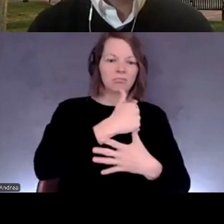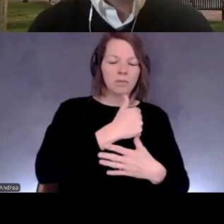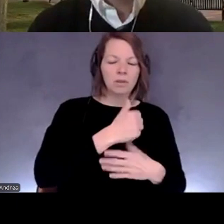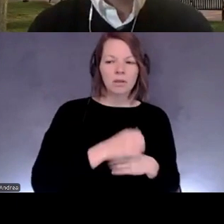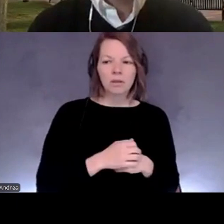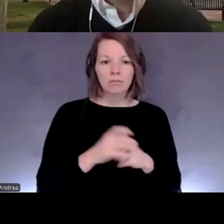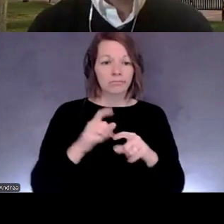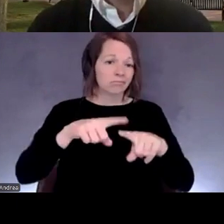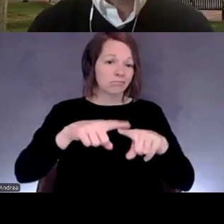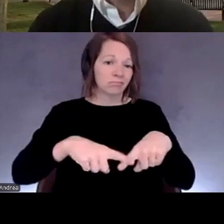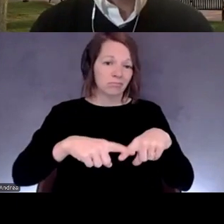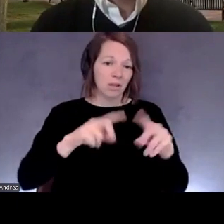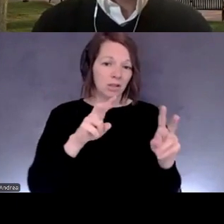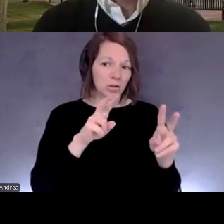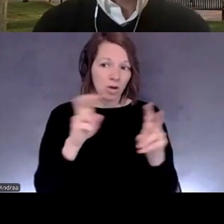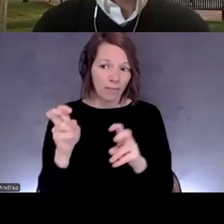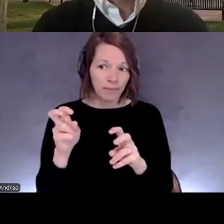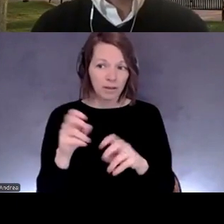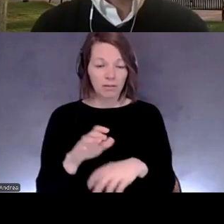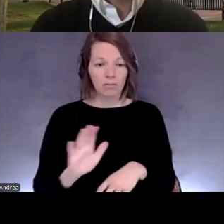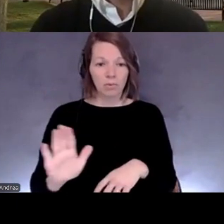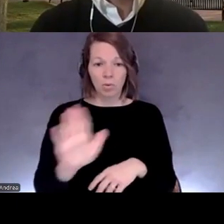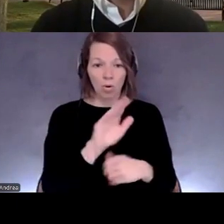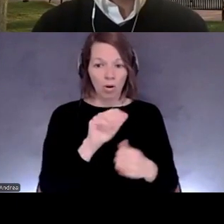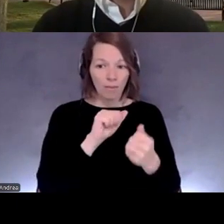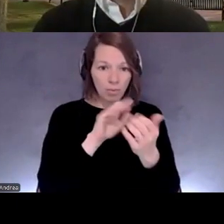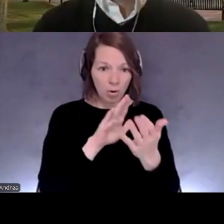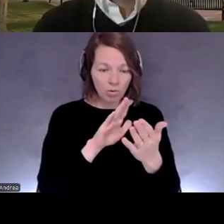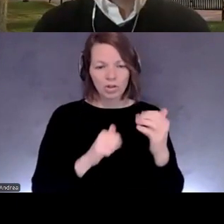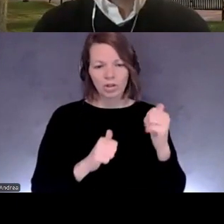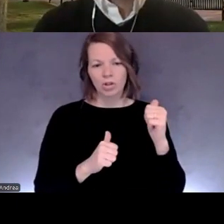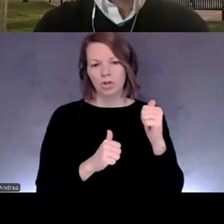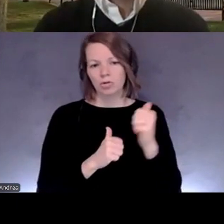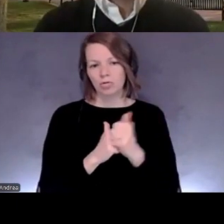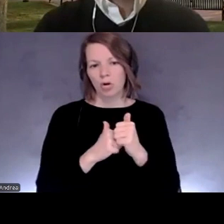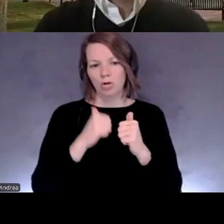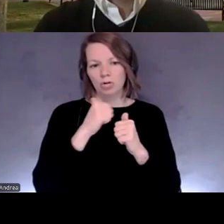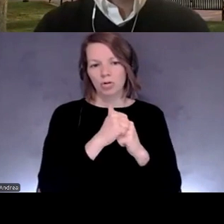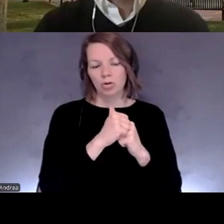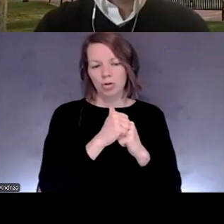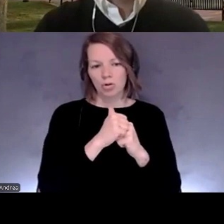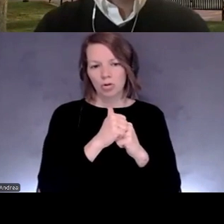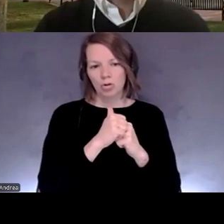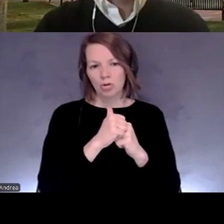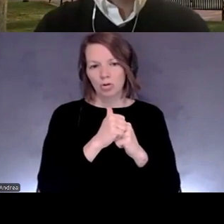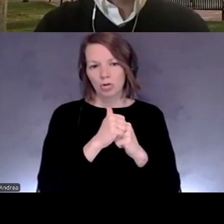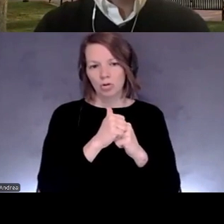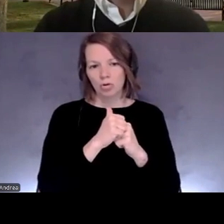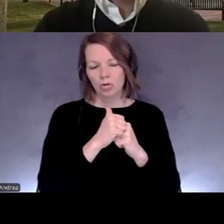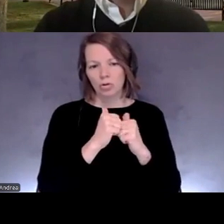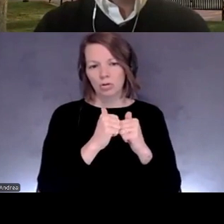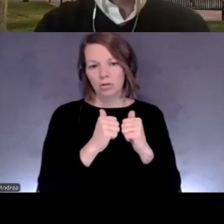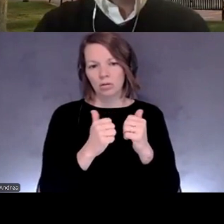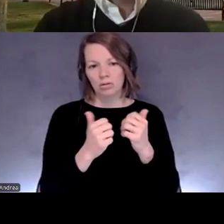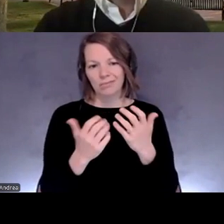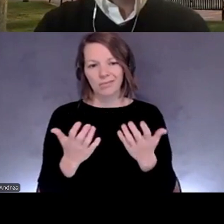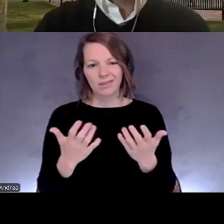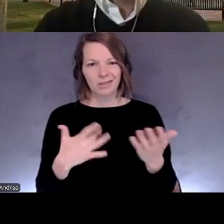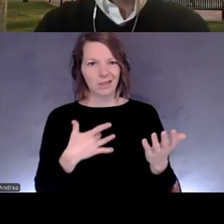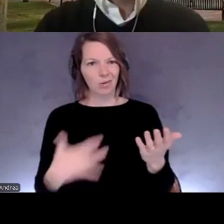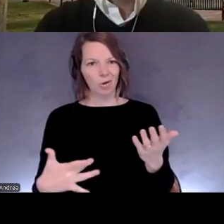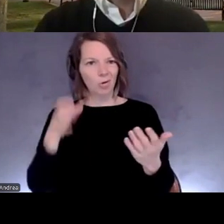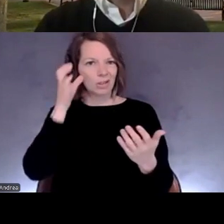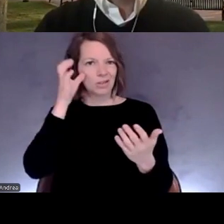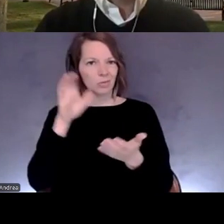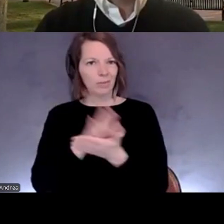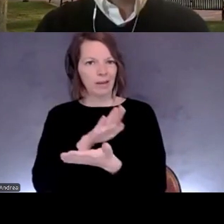the topic and your approach, the structure may not of the typical, conceptual paper